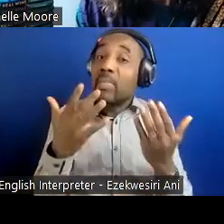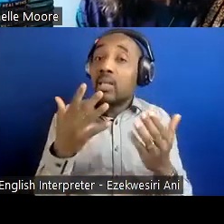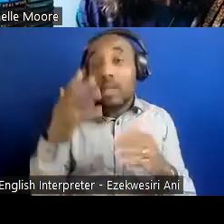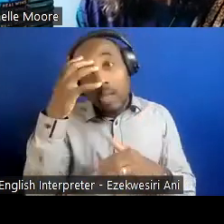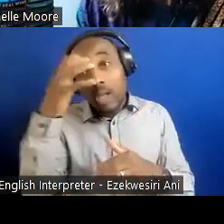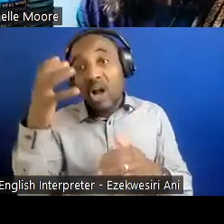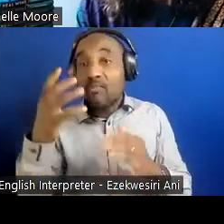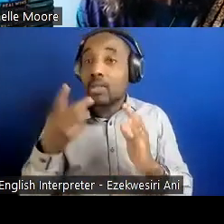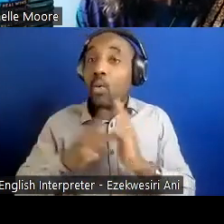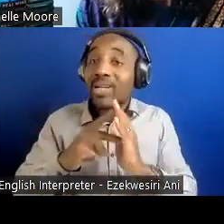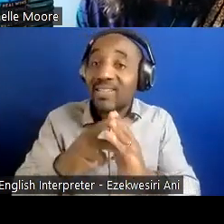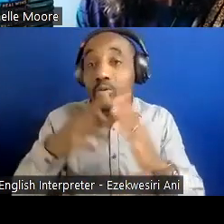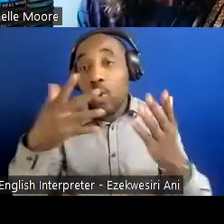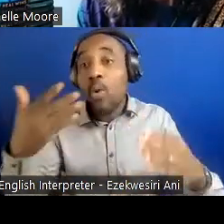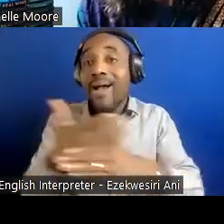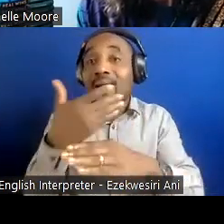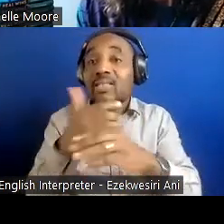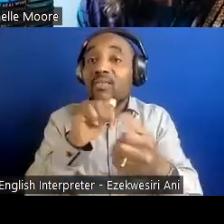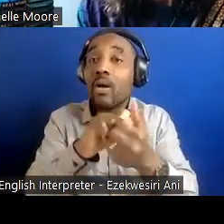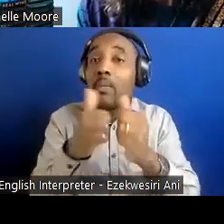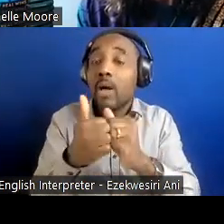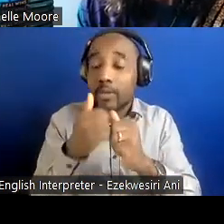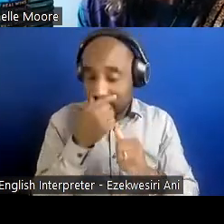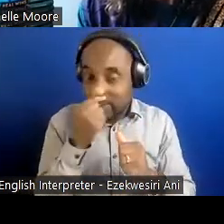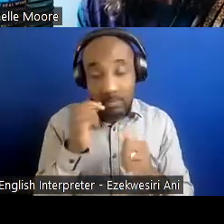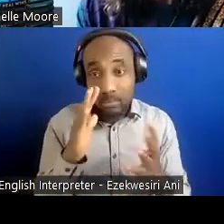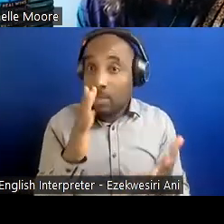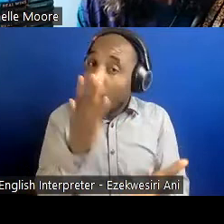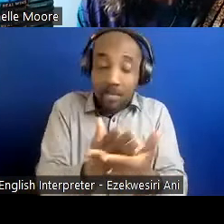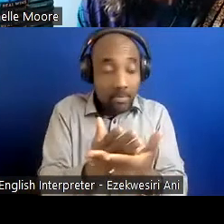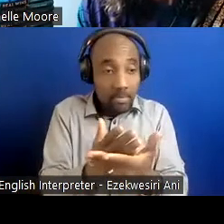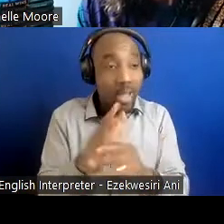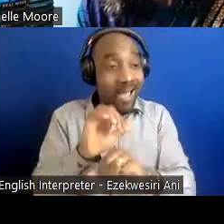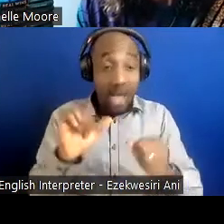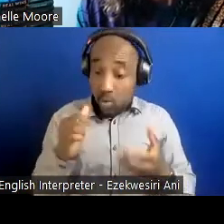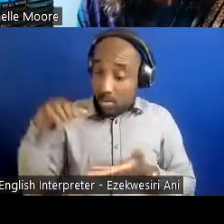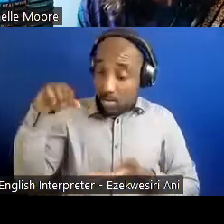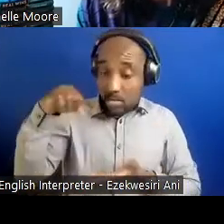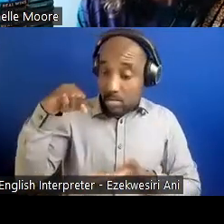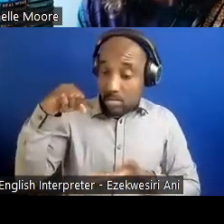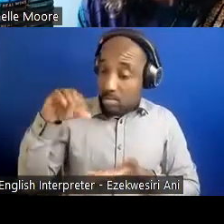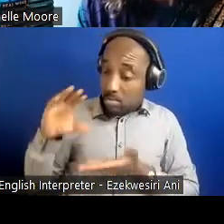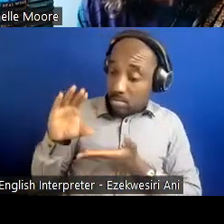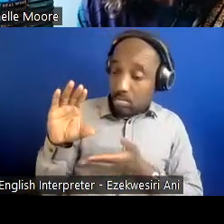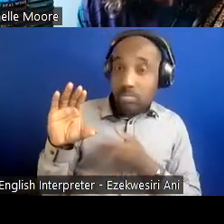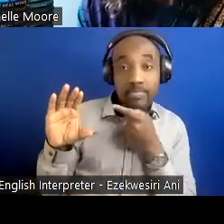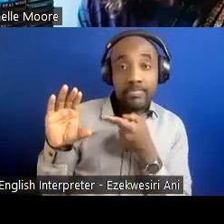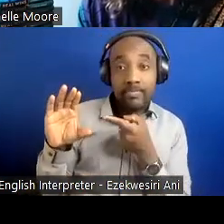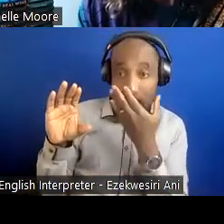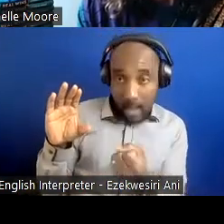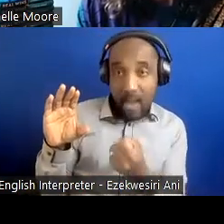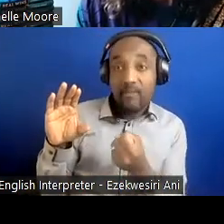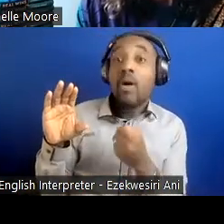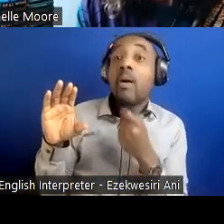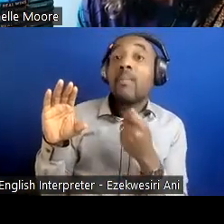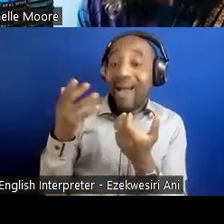maybe organizations from active partners, unequivocally our resource now is there, but it's to be used in a way that tackles inequality,